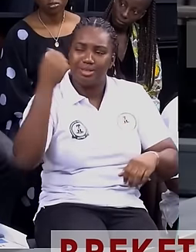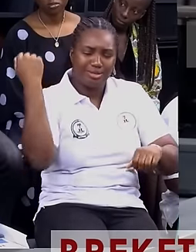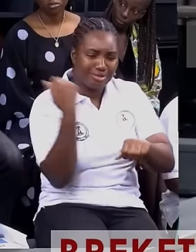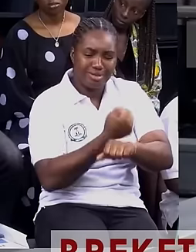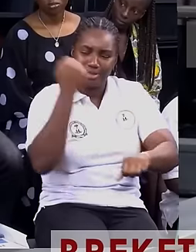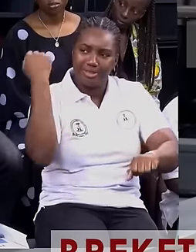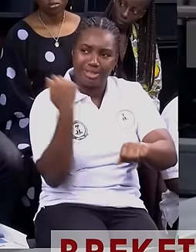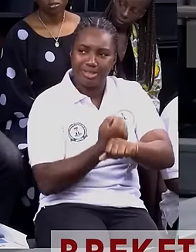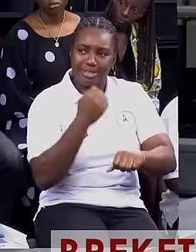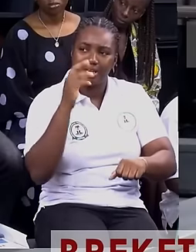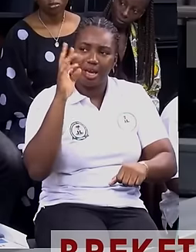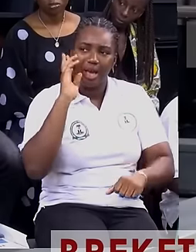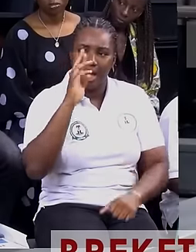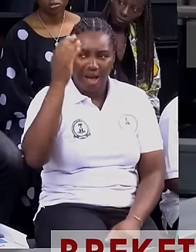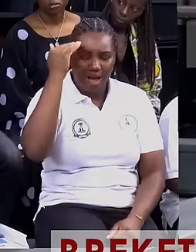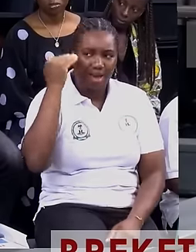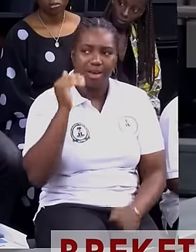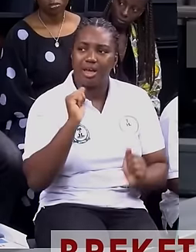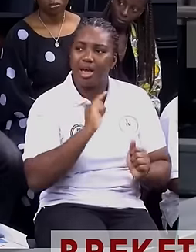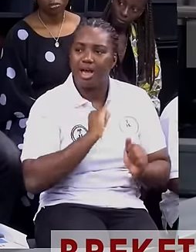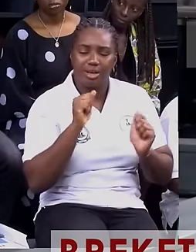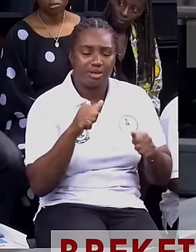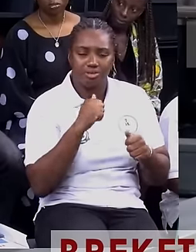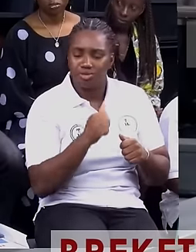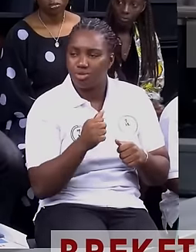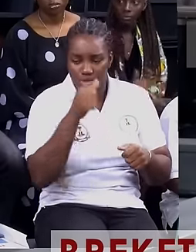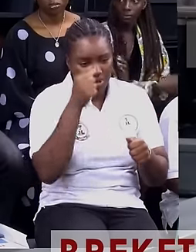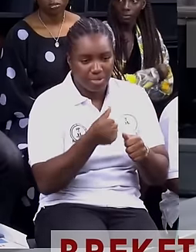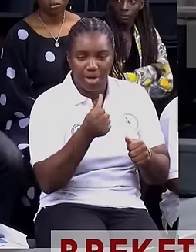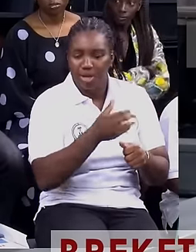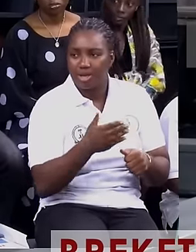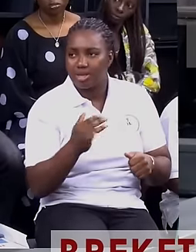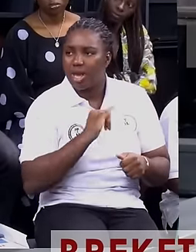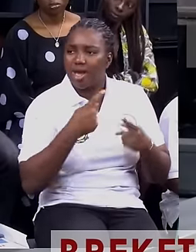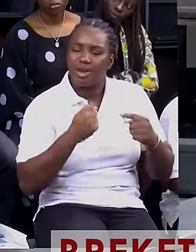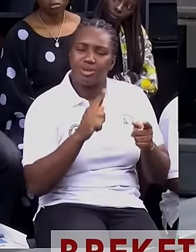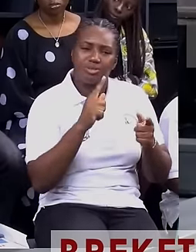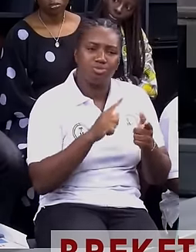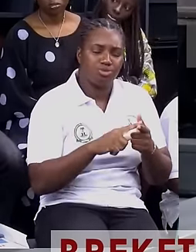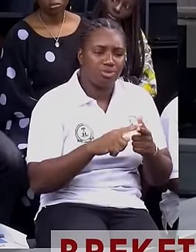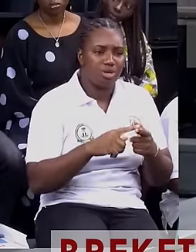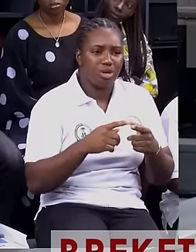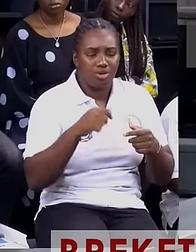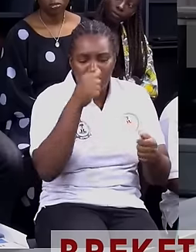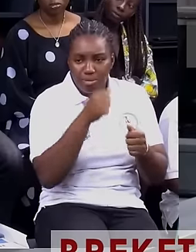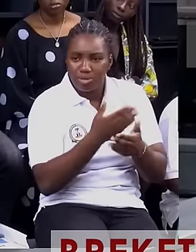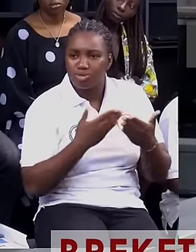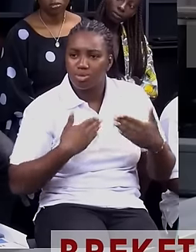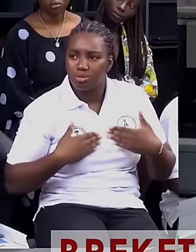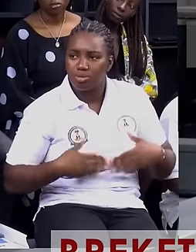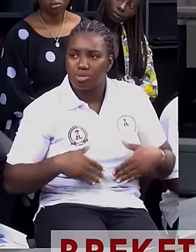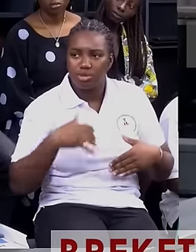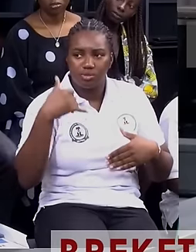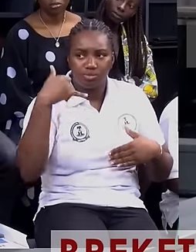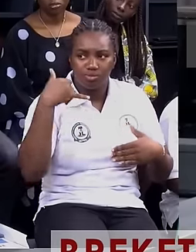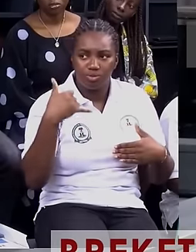your head. My head. On your head. I couldn't remember anything. So I was trying to remember someone's contact to at least call my people to